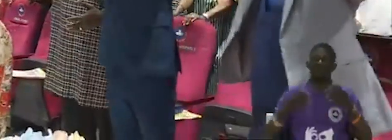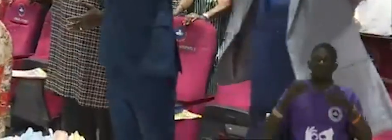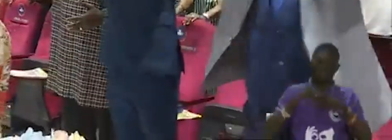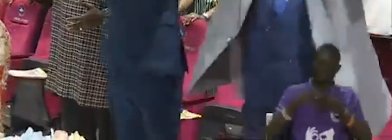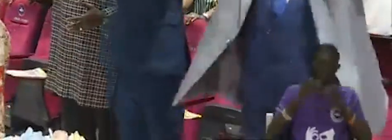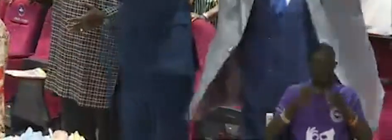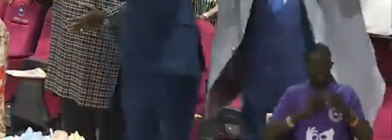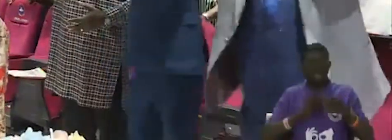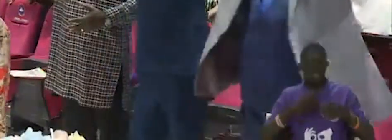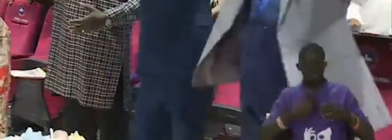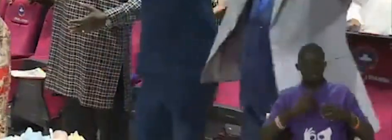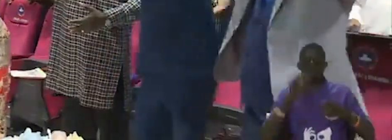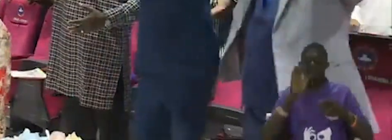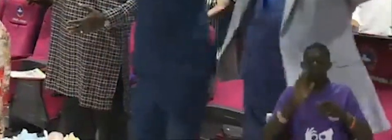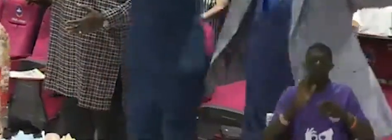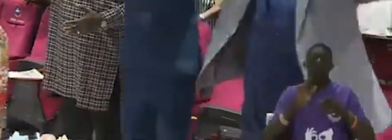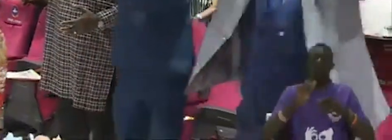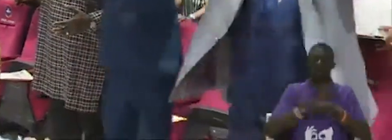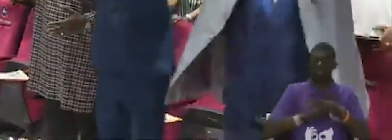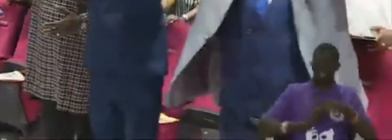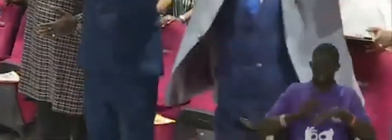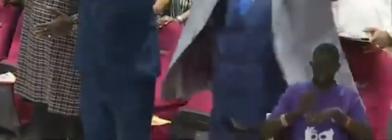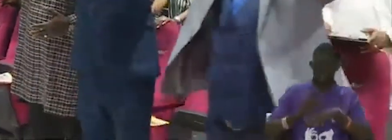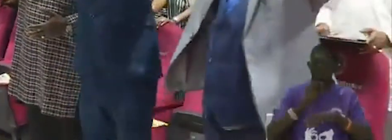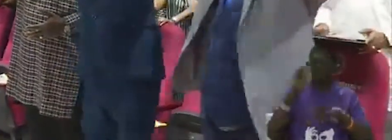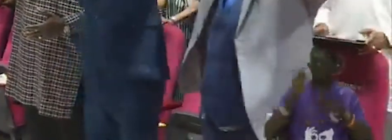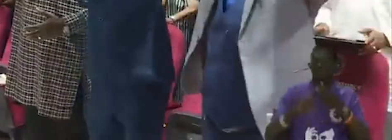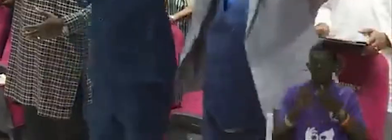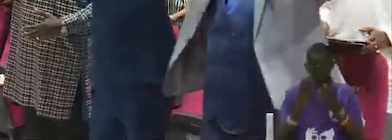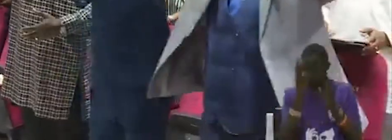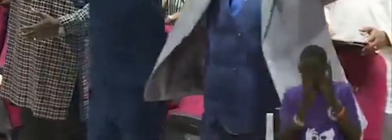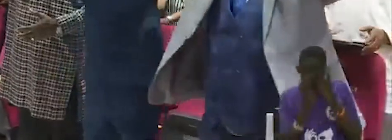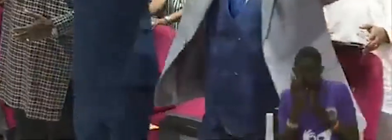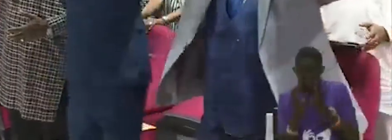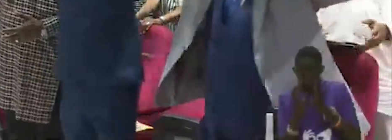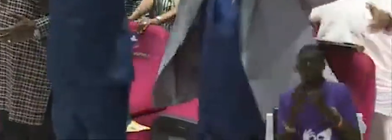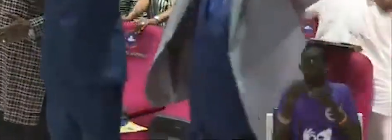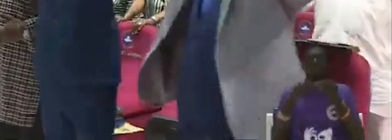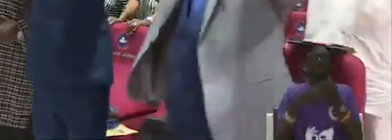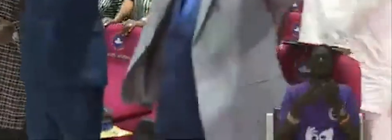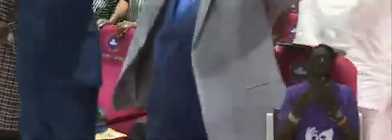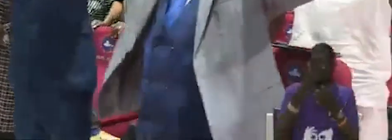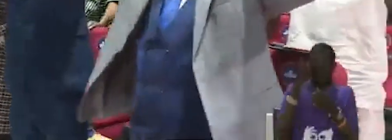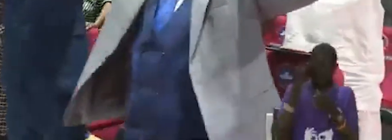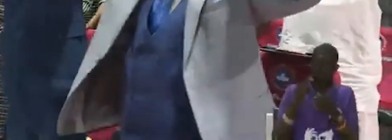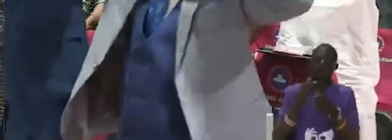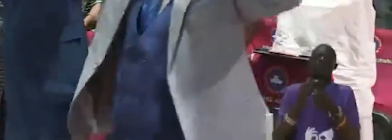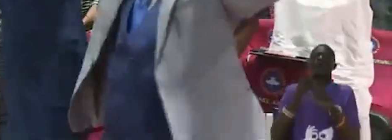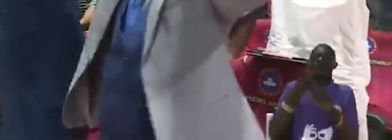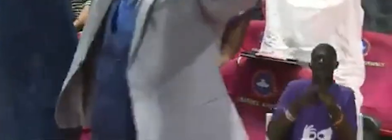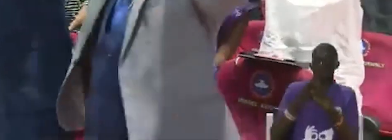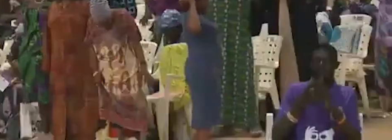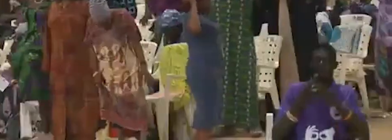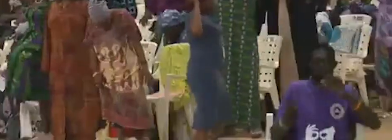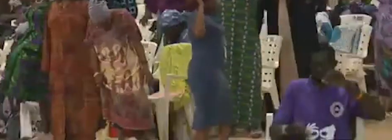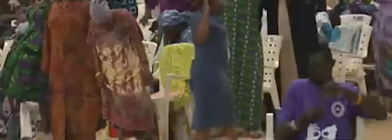have your kingdom, then I would not need to worry about all these things, because you would automatically add them to me.